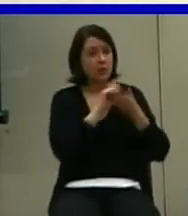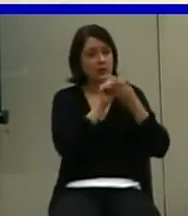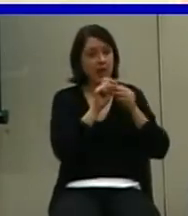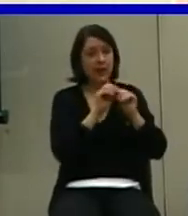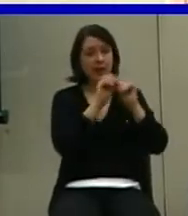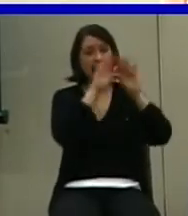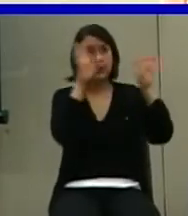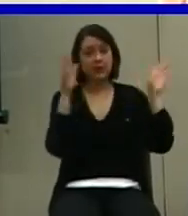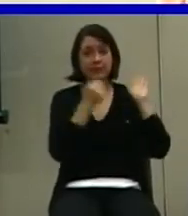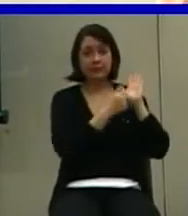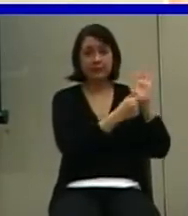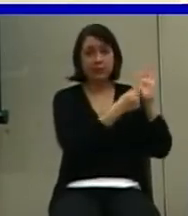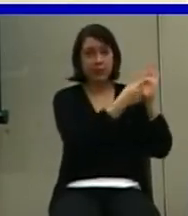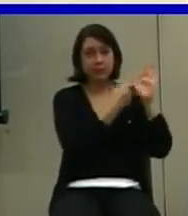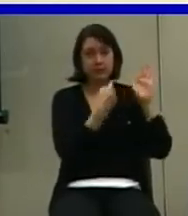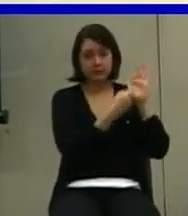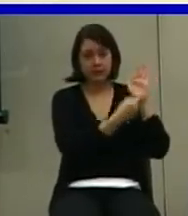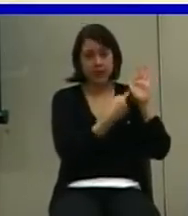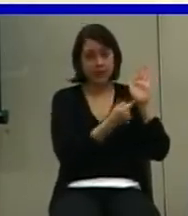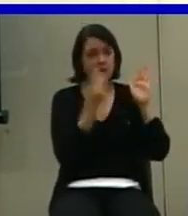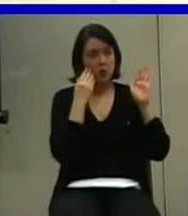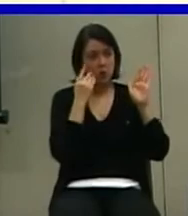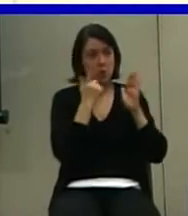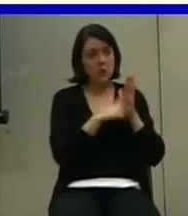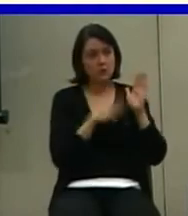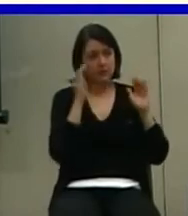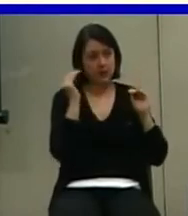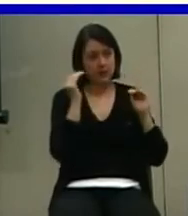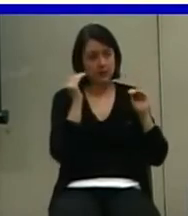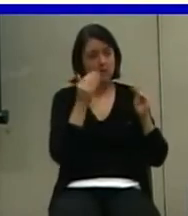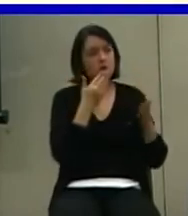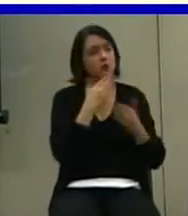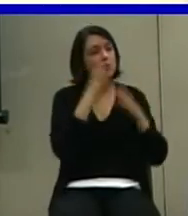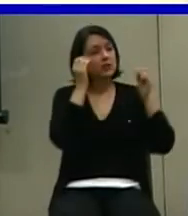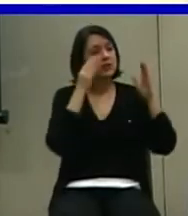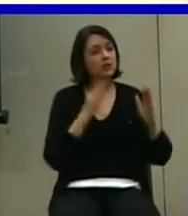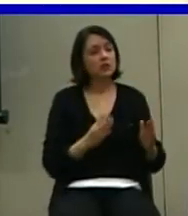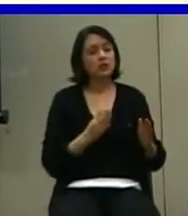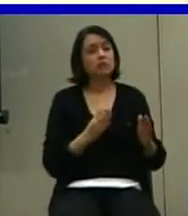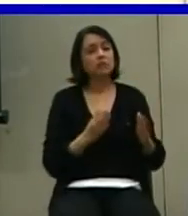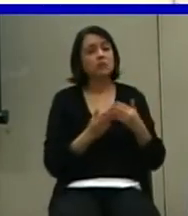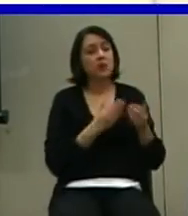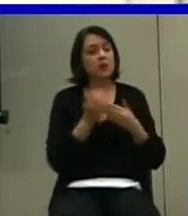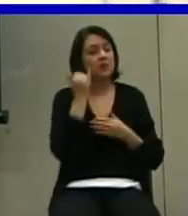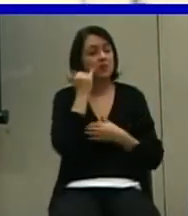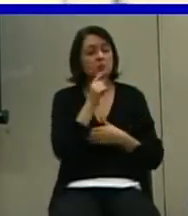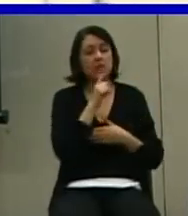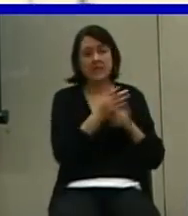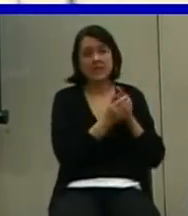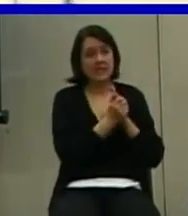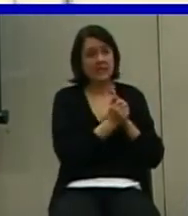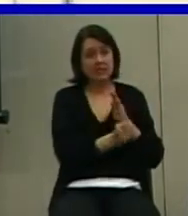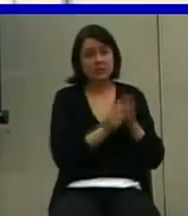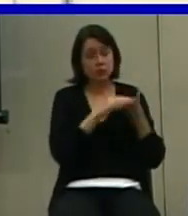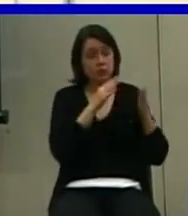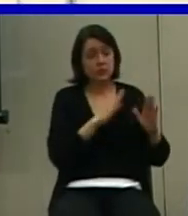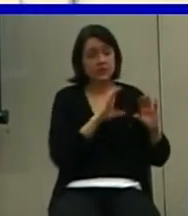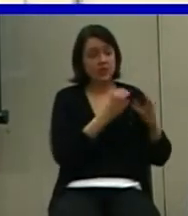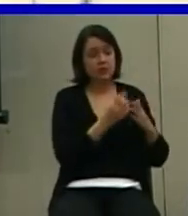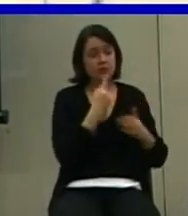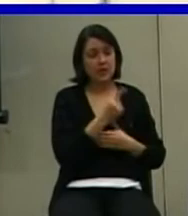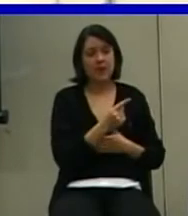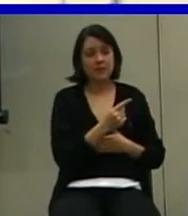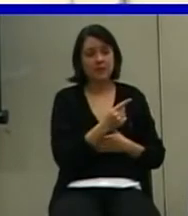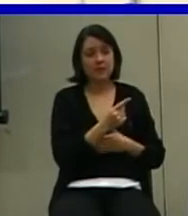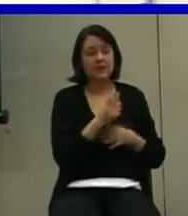it's there, they know what's coming. Good teachers, even in the gifted classrooms, specify, here's what we're